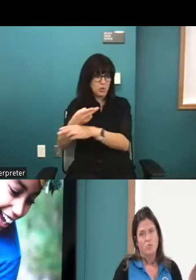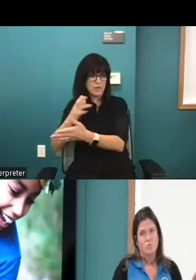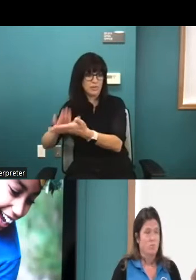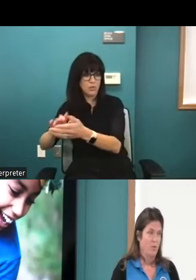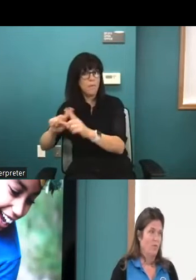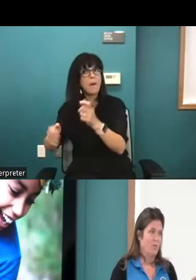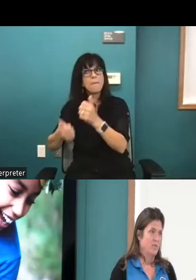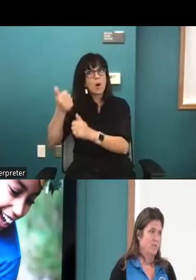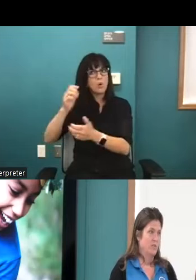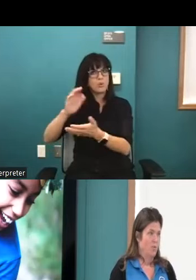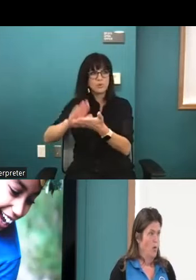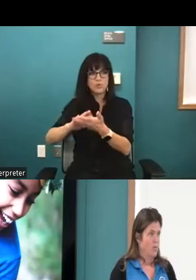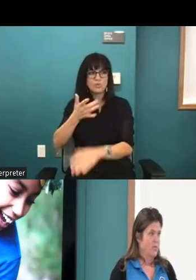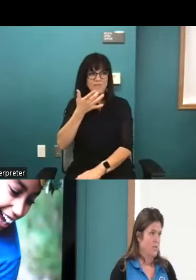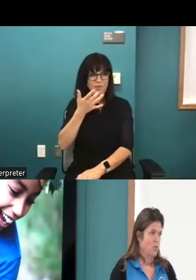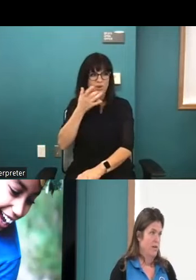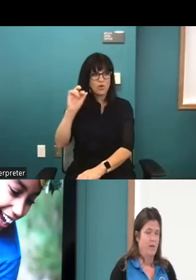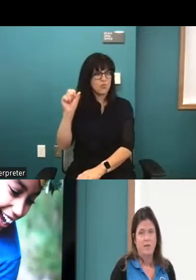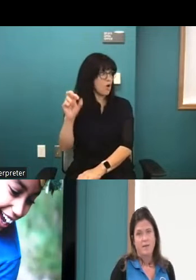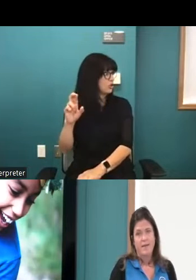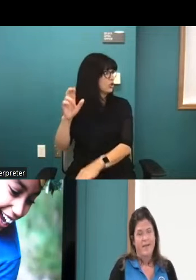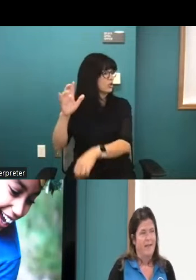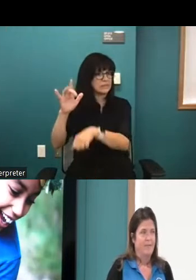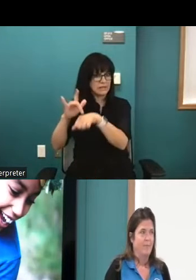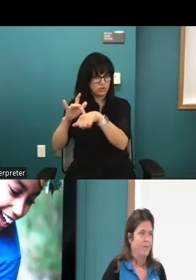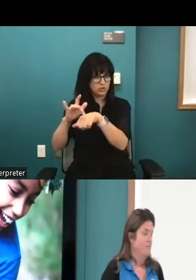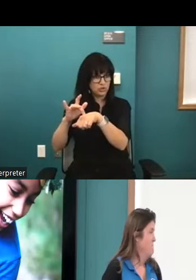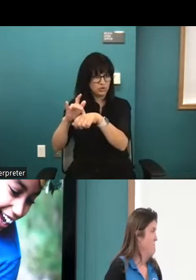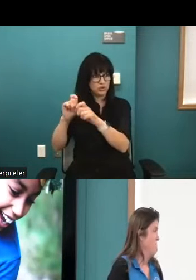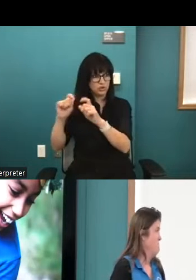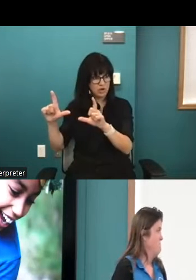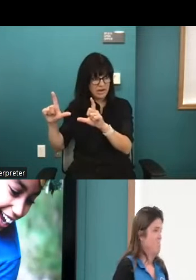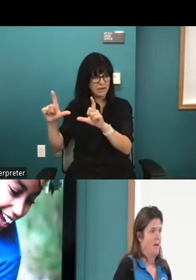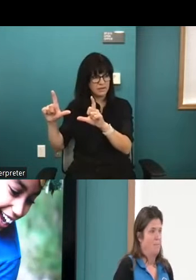most schools prefer to use like the Roger touchscreen and that type of